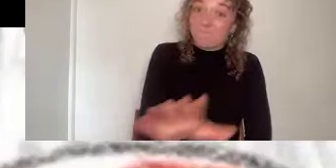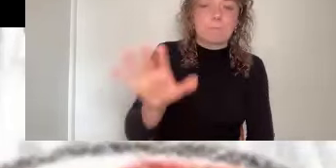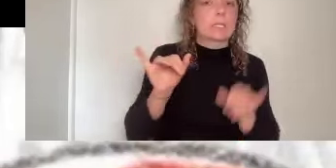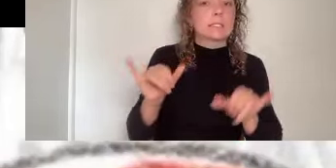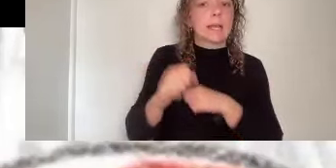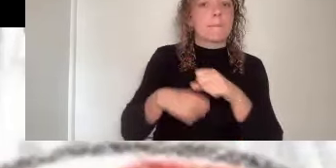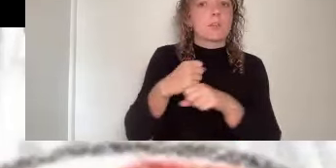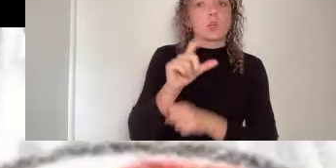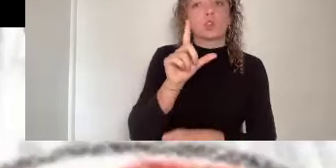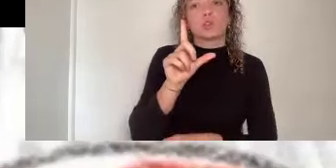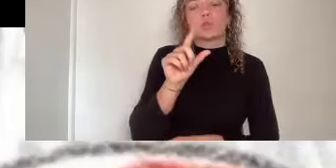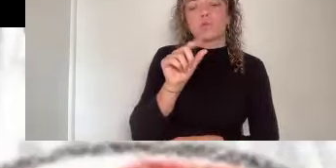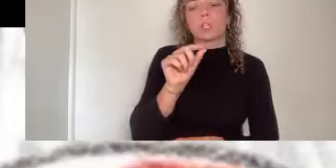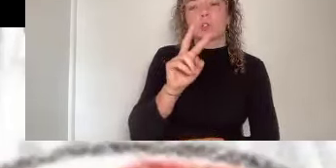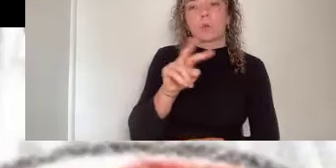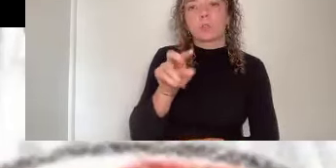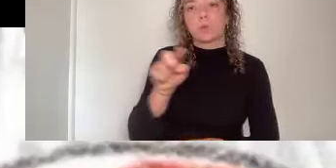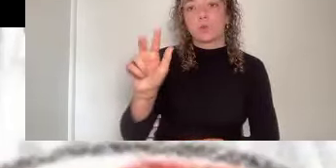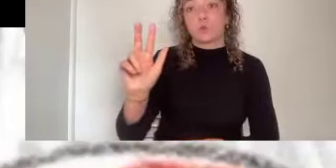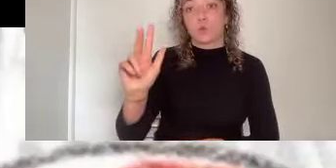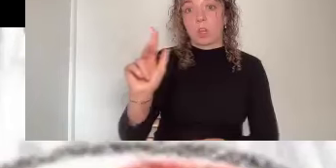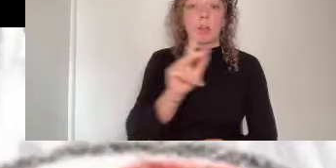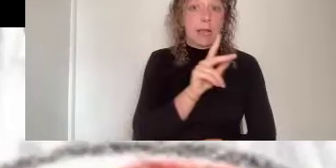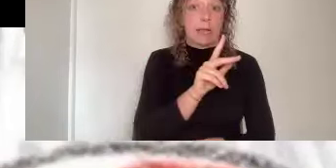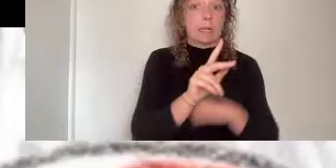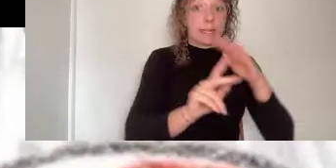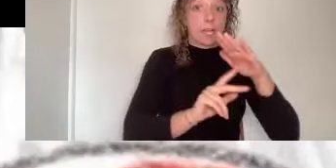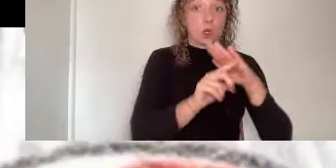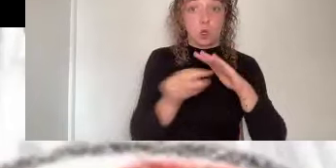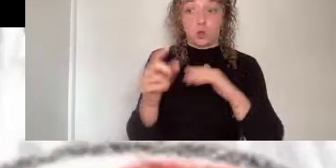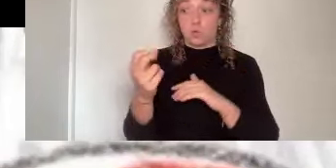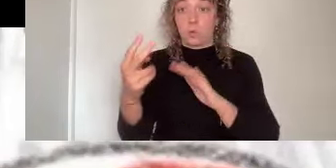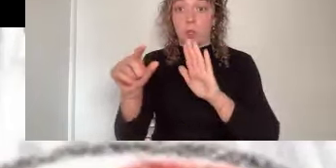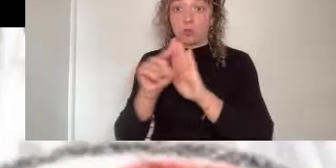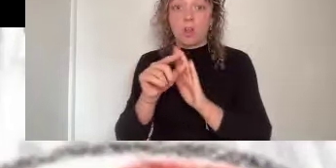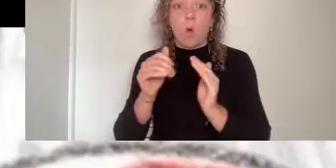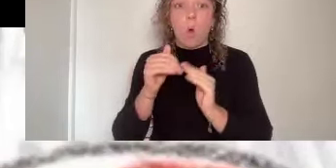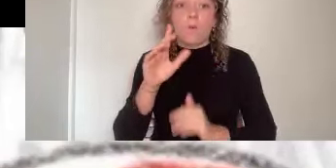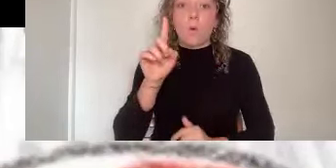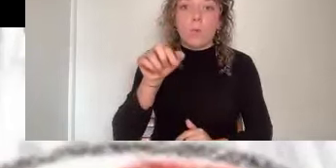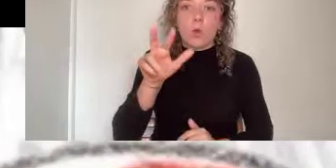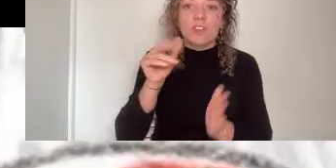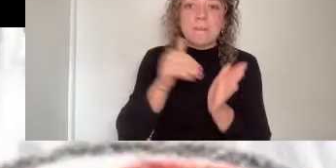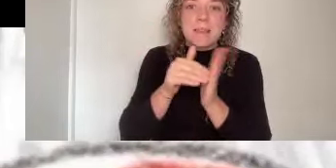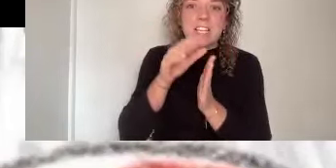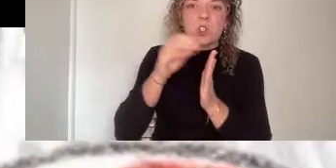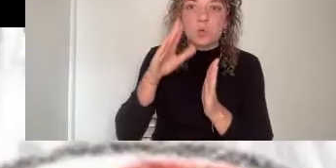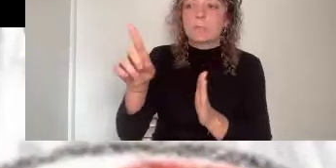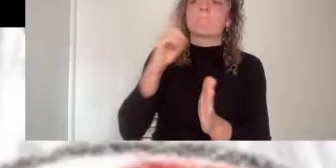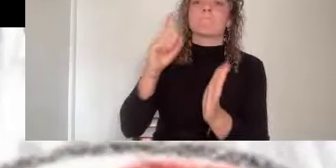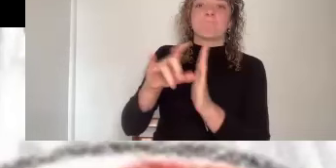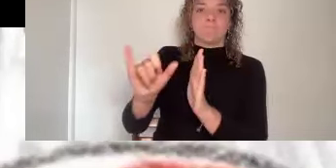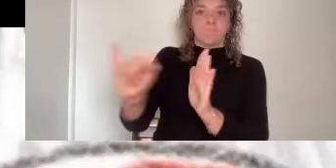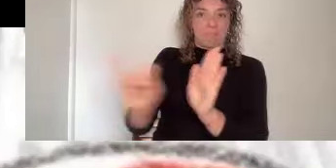year 22-23, still K through 12, there were over 1.3 million students identified.